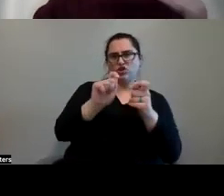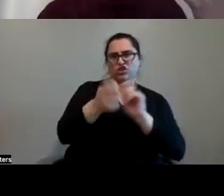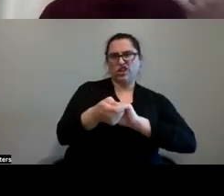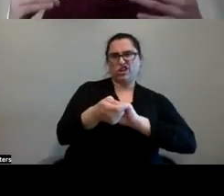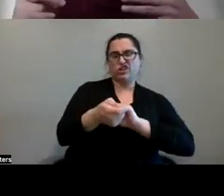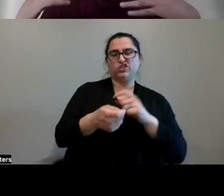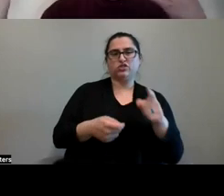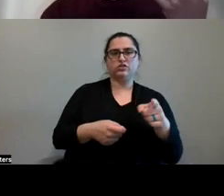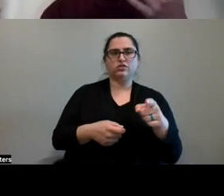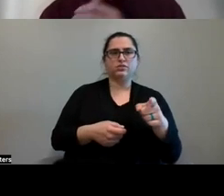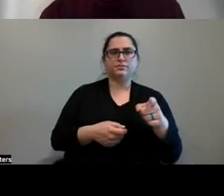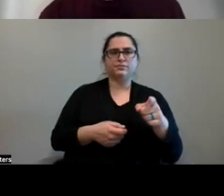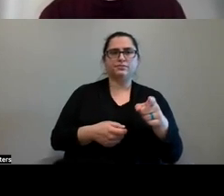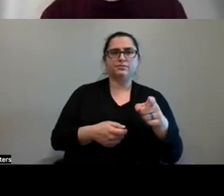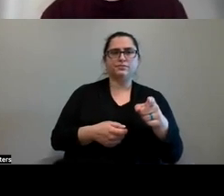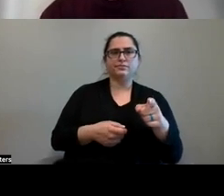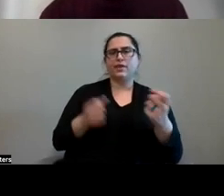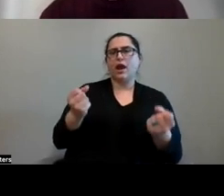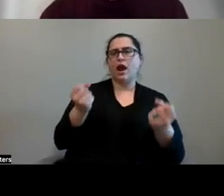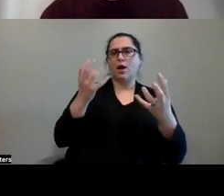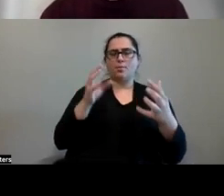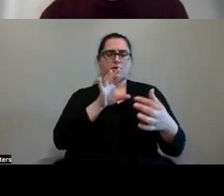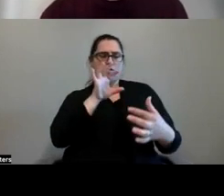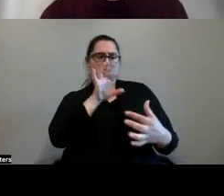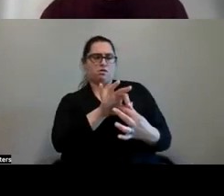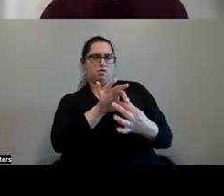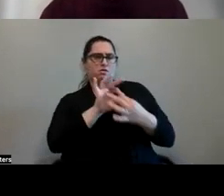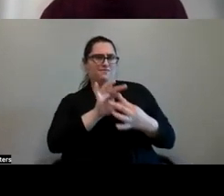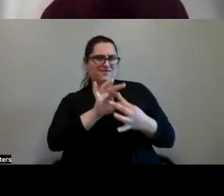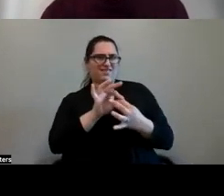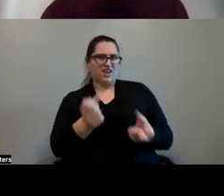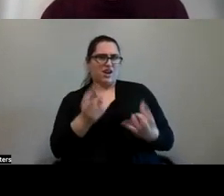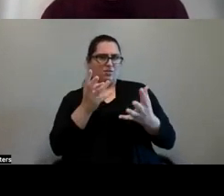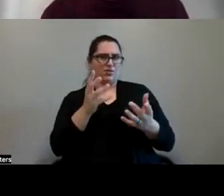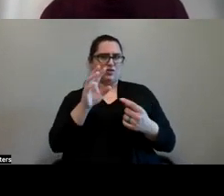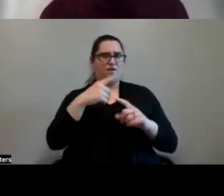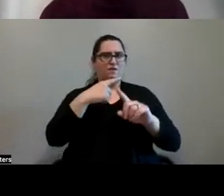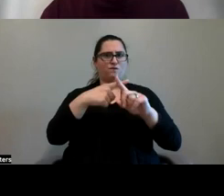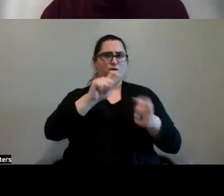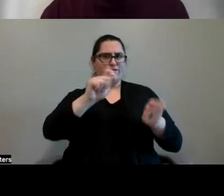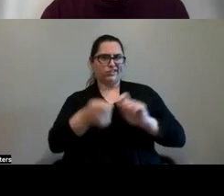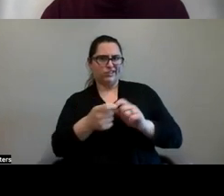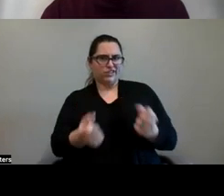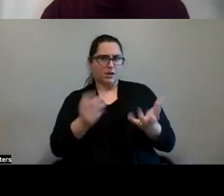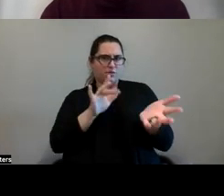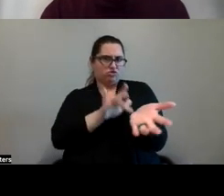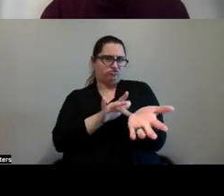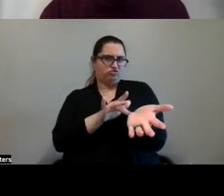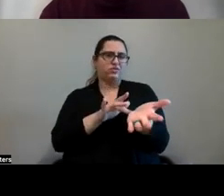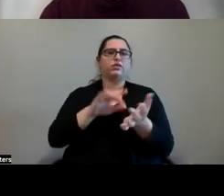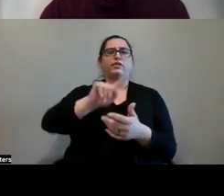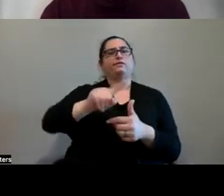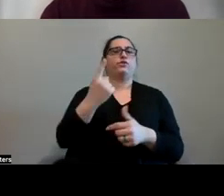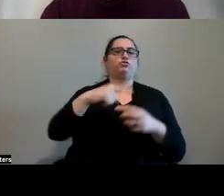KD, or a measurement of binding affinity in the first round of evolution. And you can see